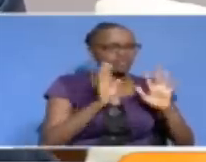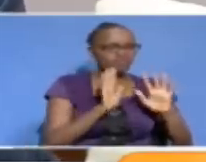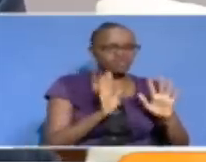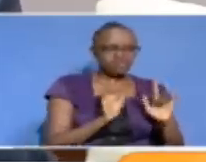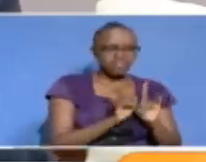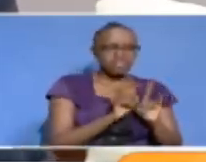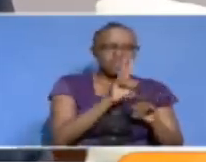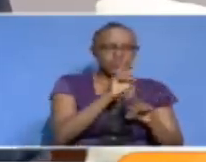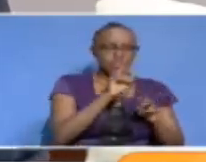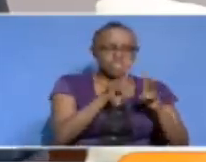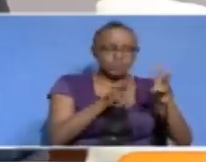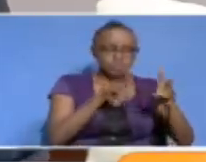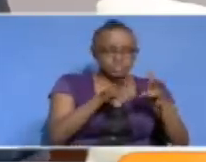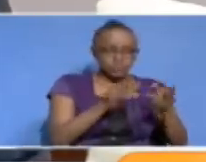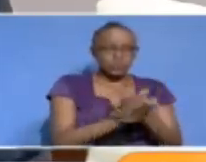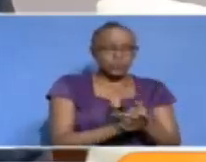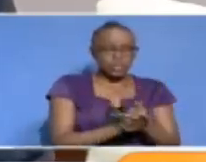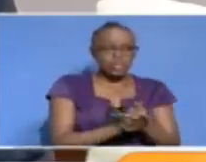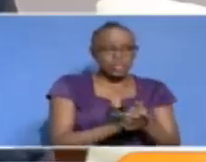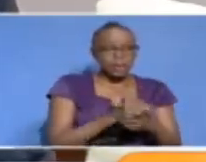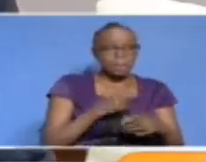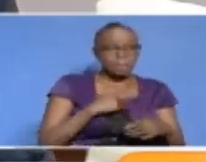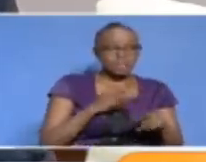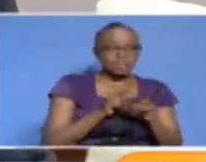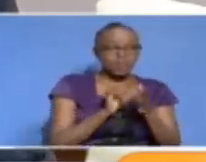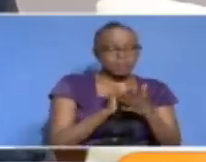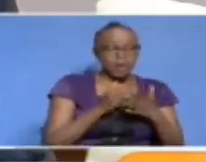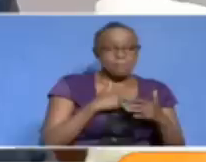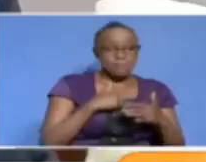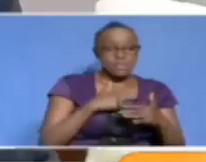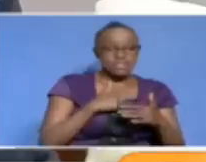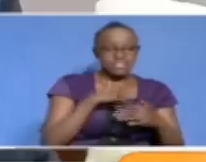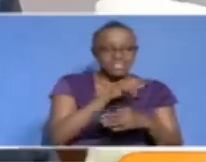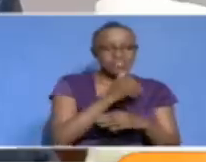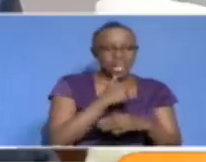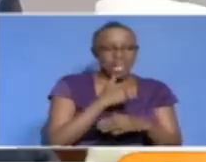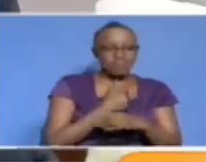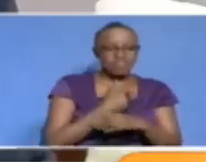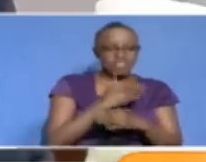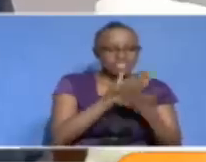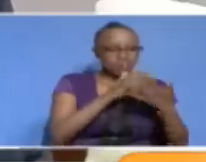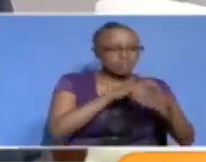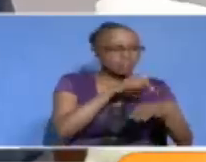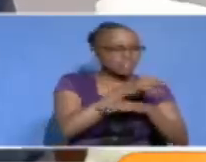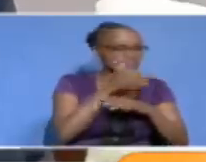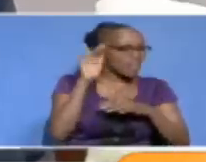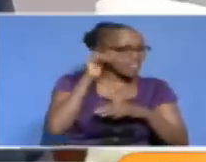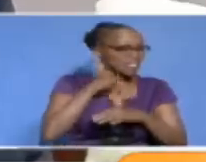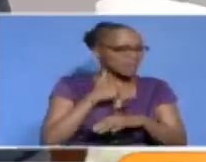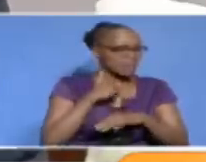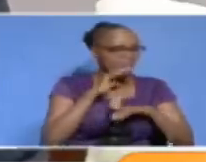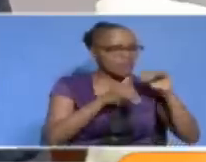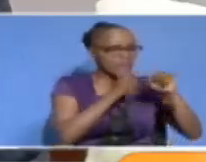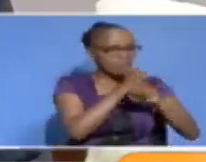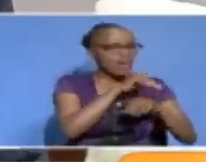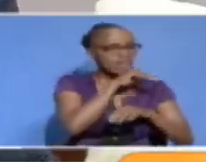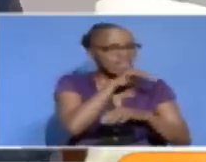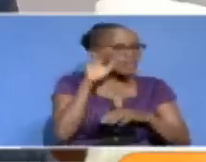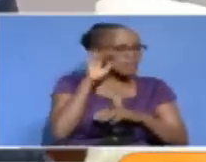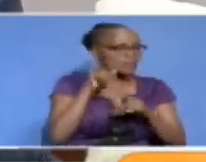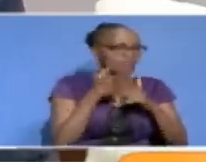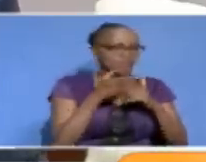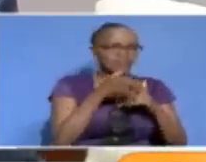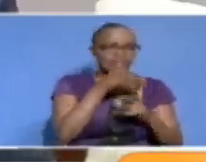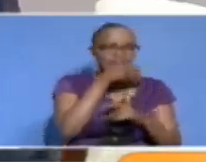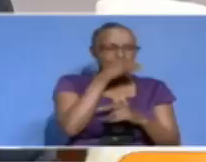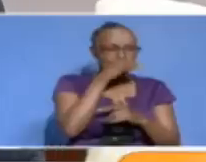bloodshed come 2022, yeah? And I'm going to convince the president, he has at times ananisikiza, Deputy ananisikiza, Raila ananisikiza, Kalonzo